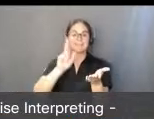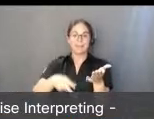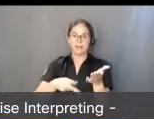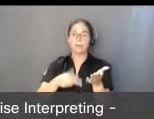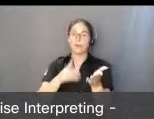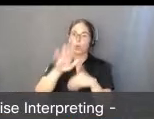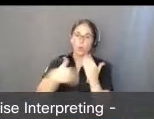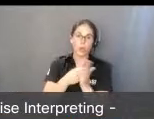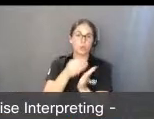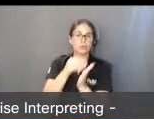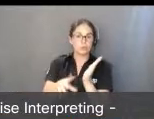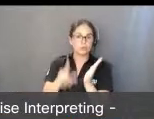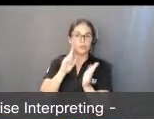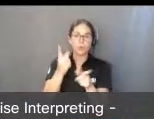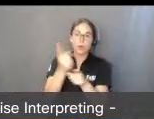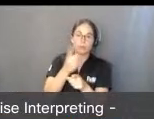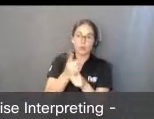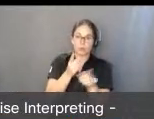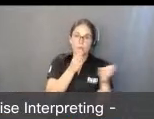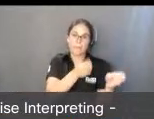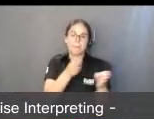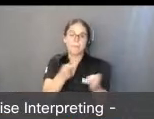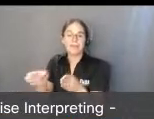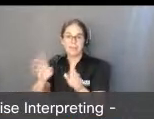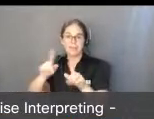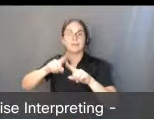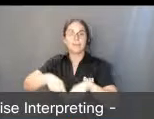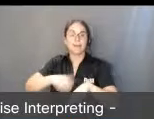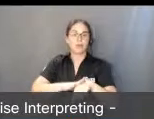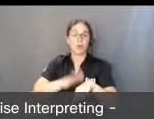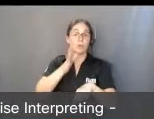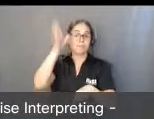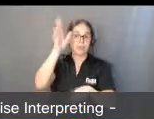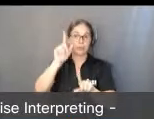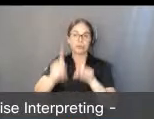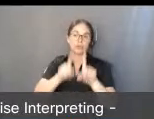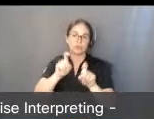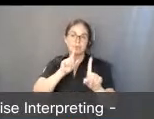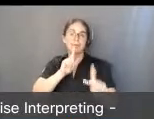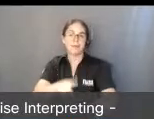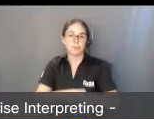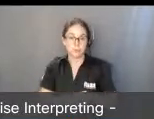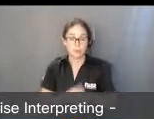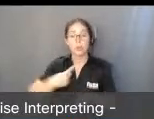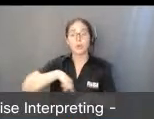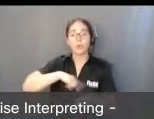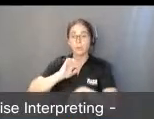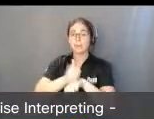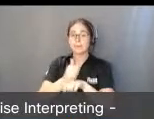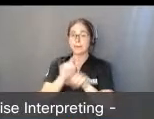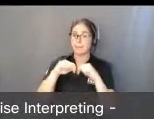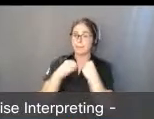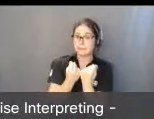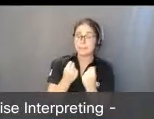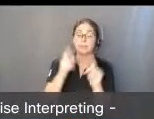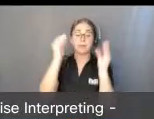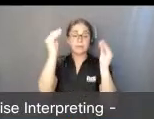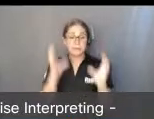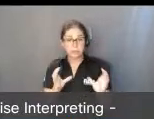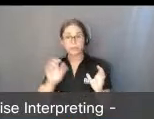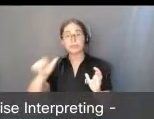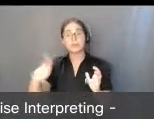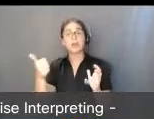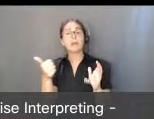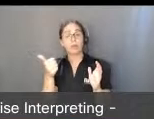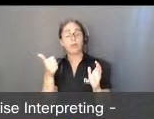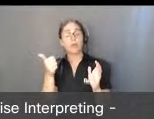parent choice survey. Director Kingston and Chief Technology Officer Pinnell gathered a team of teachers and other stakeholders to build a review